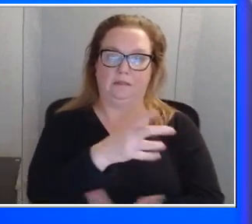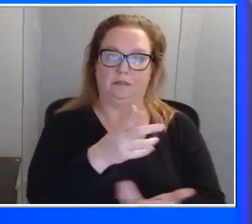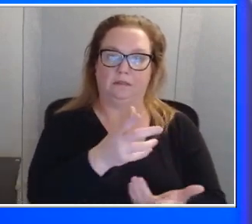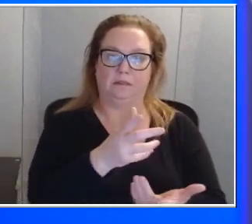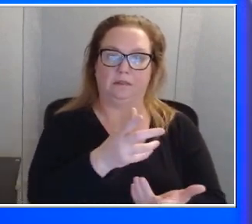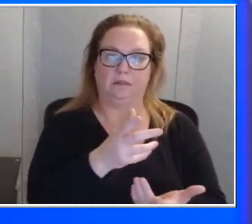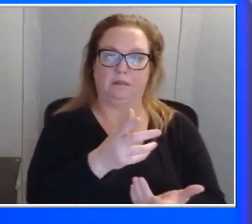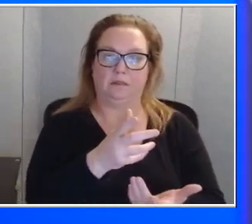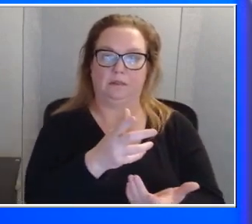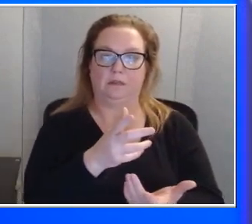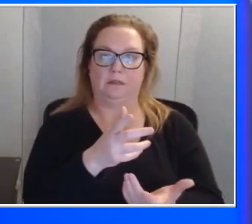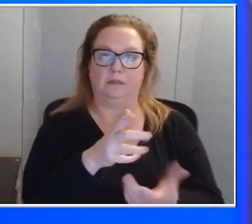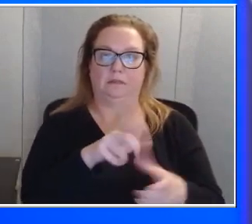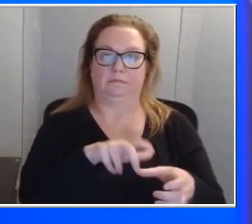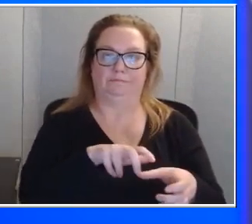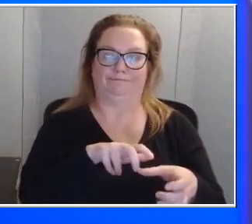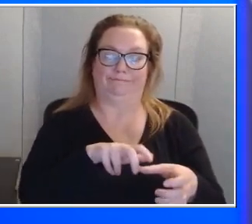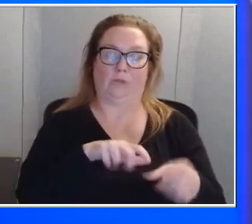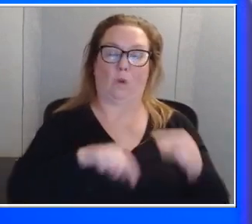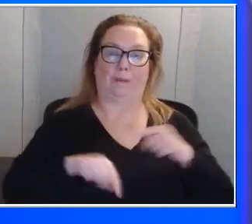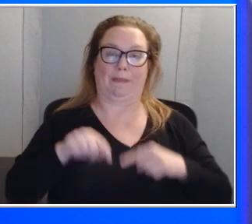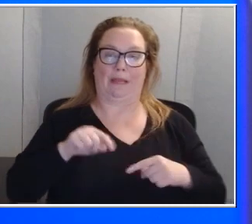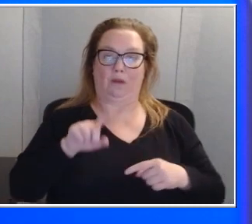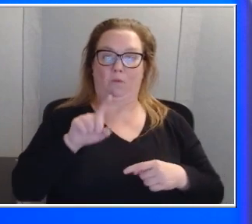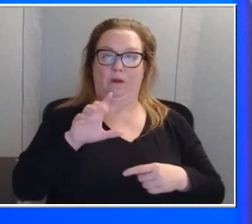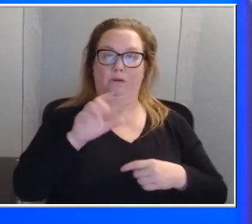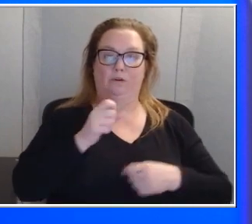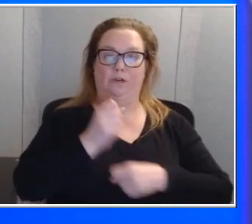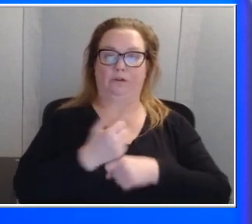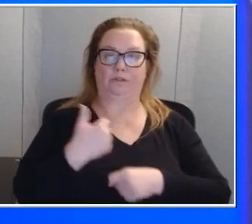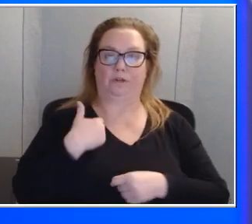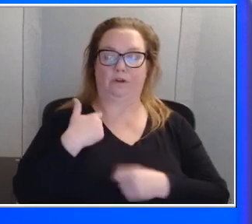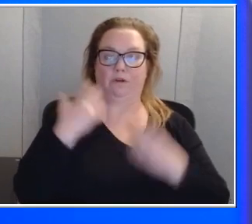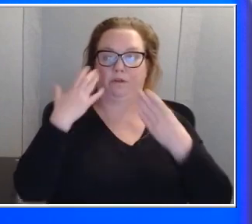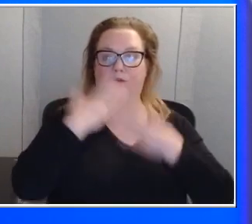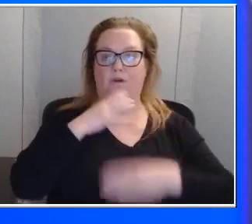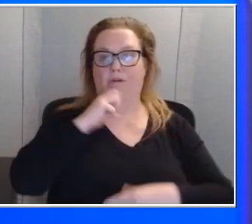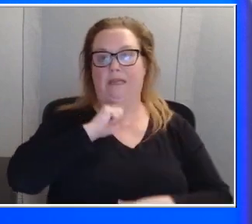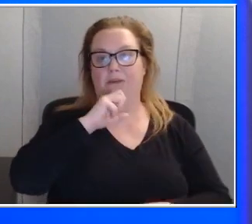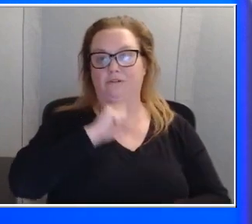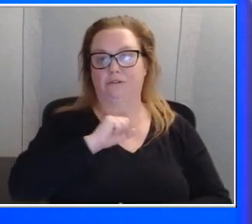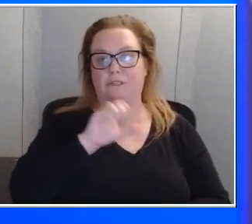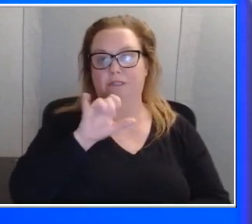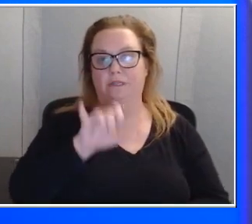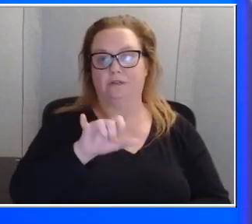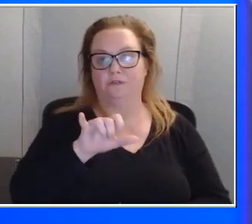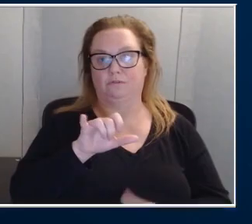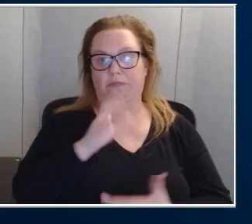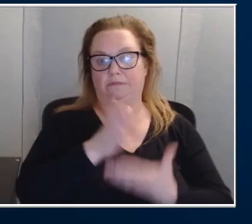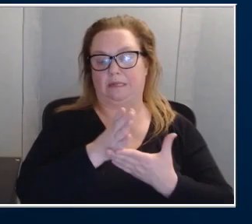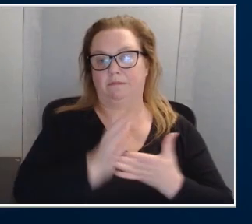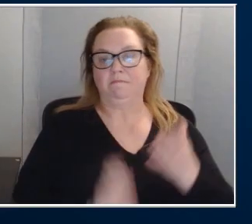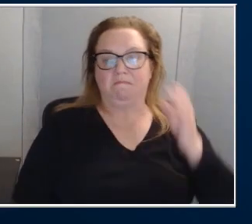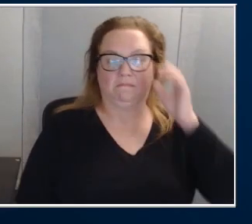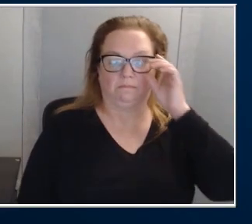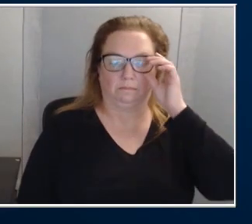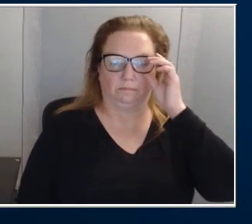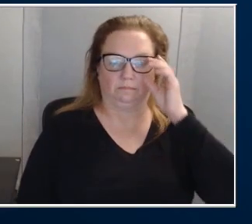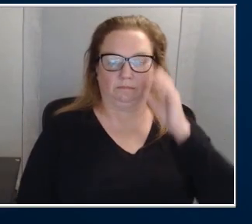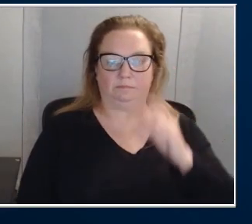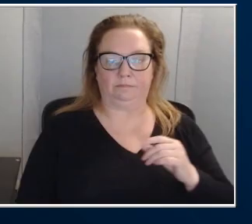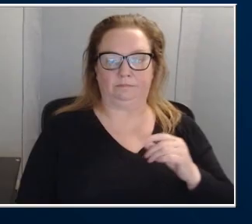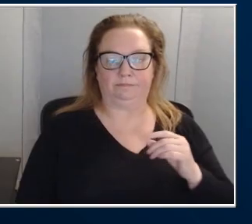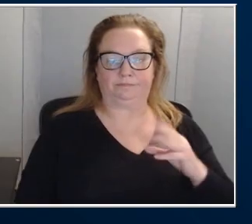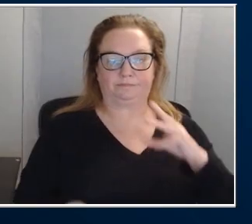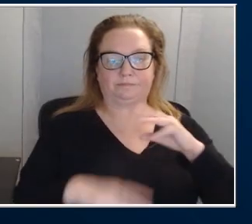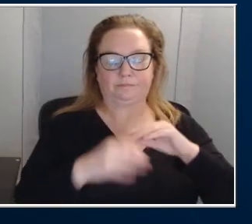a step backwards where we were 100 years ago or the Dark Ages, and I think that should be derailed. Yeah, I would